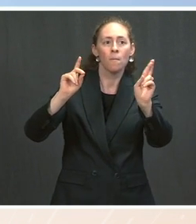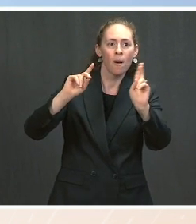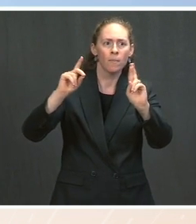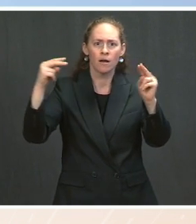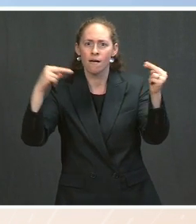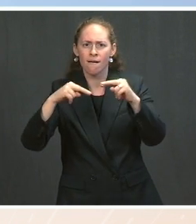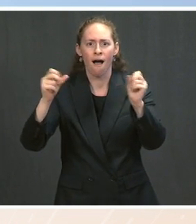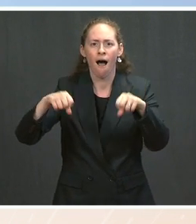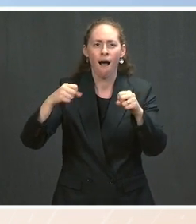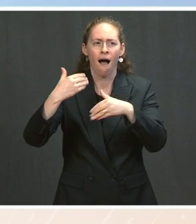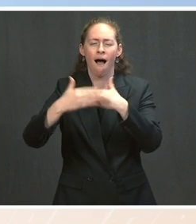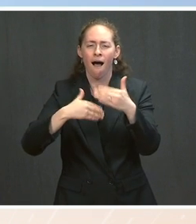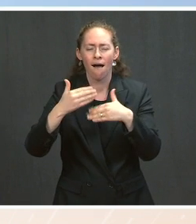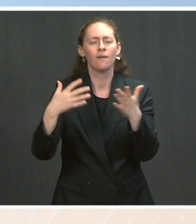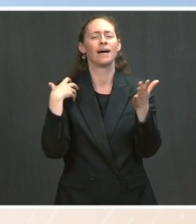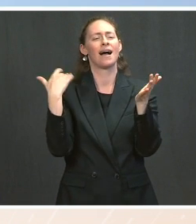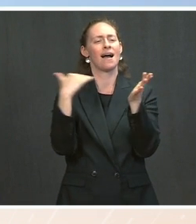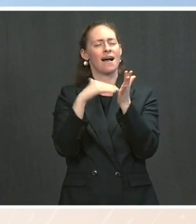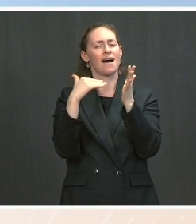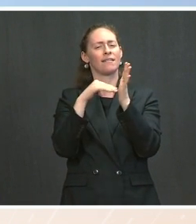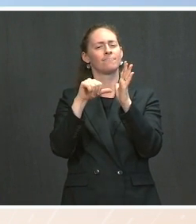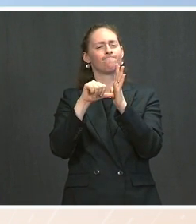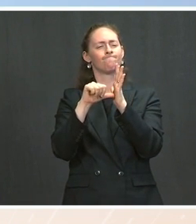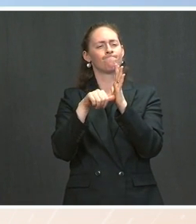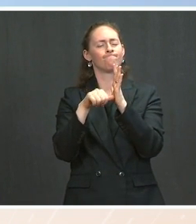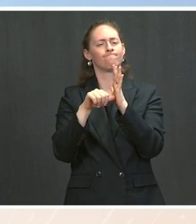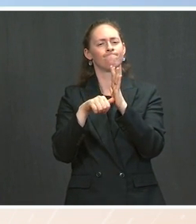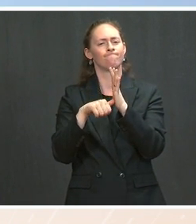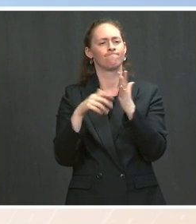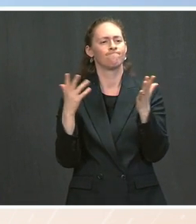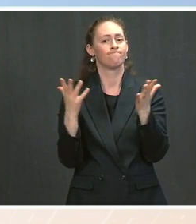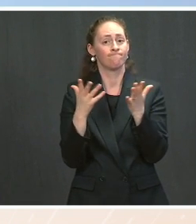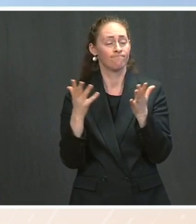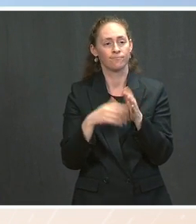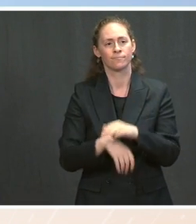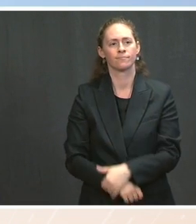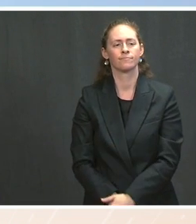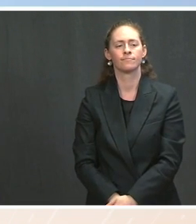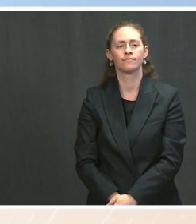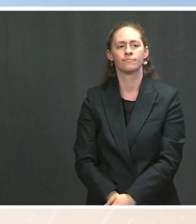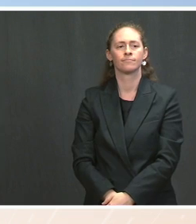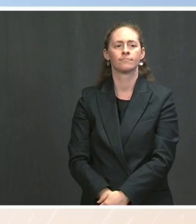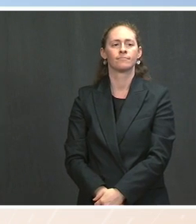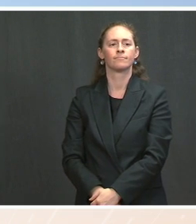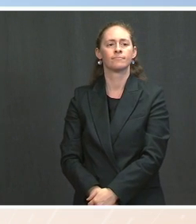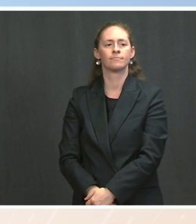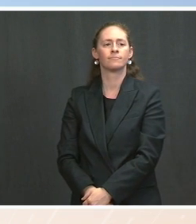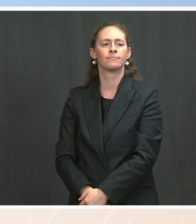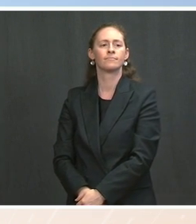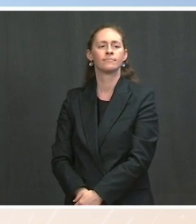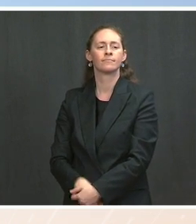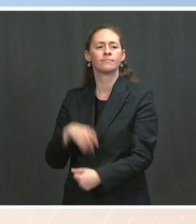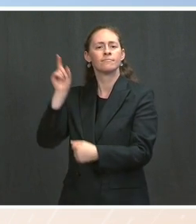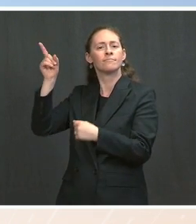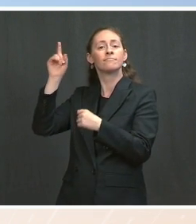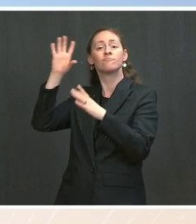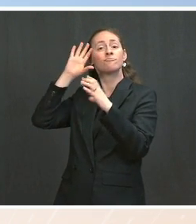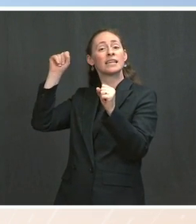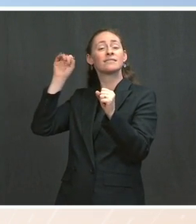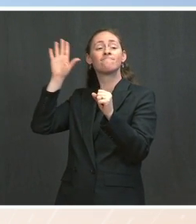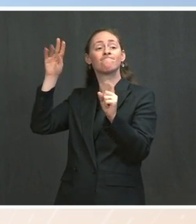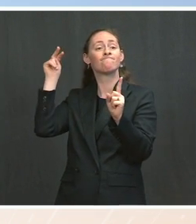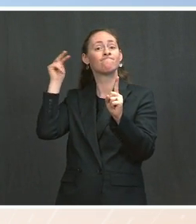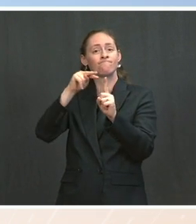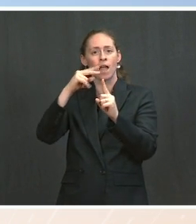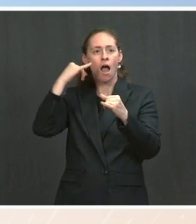restate, what the president's put forward is a bunch of large, bold ideas, right? The mechanisms and the mechanics of how they